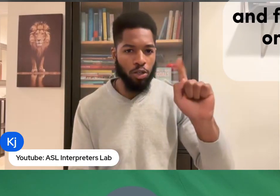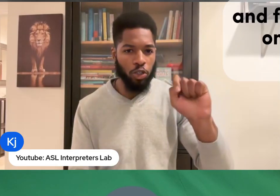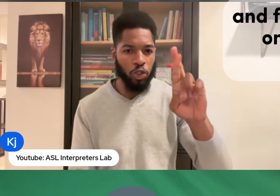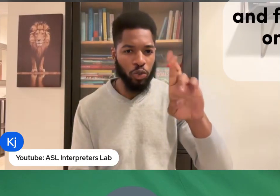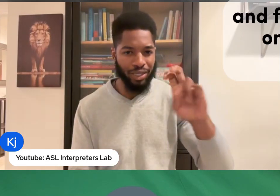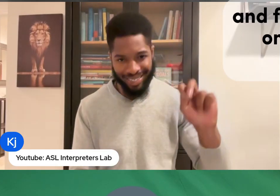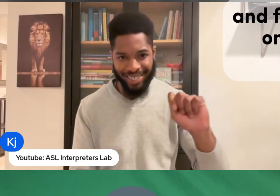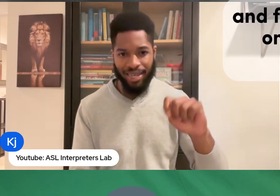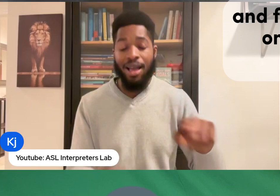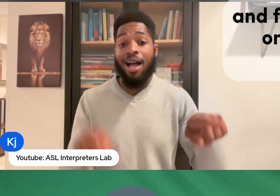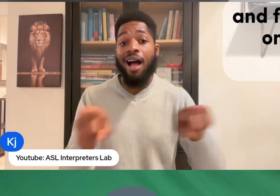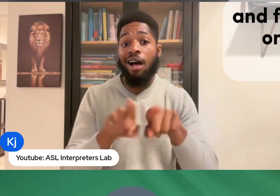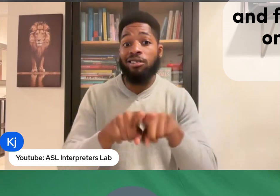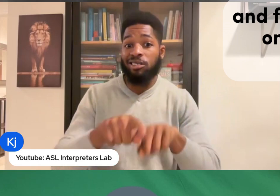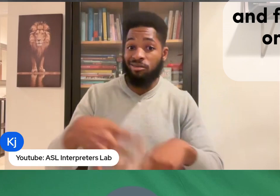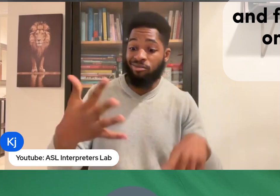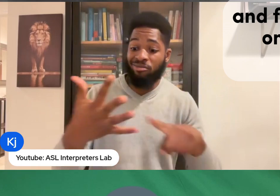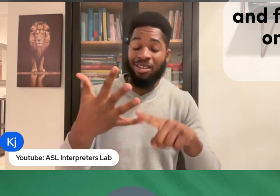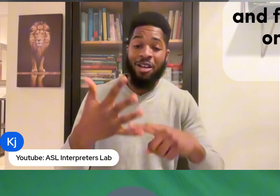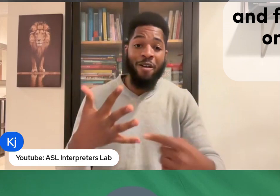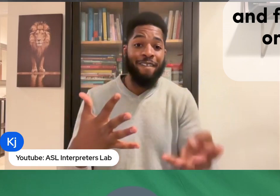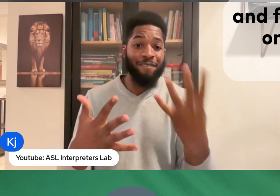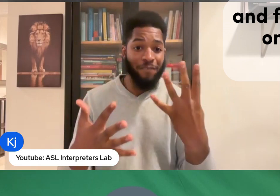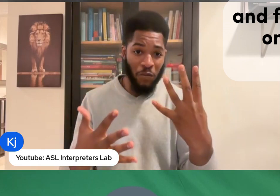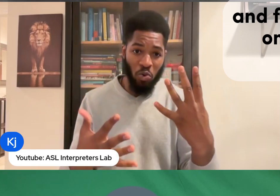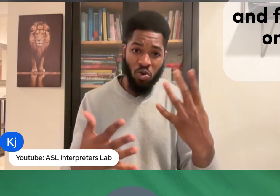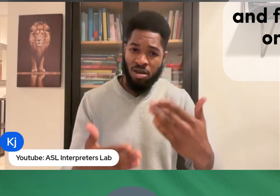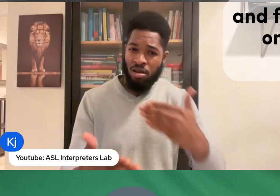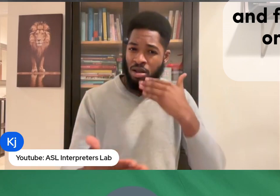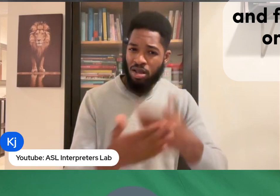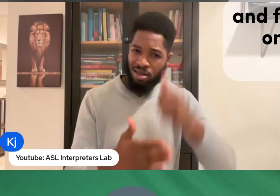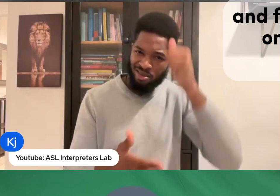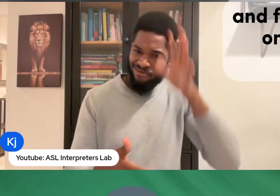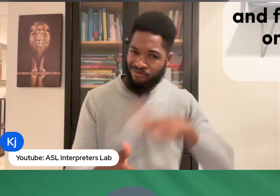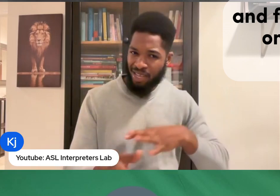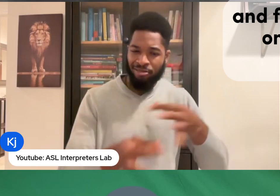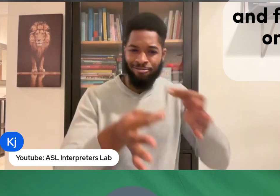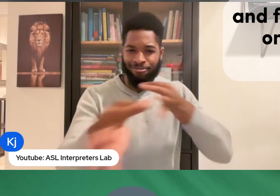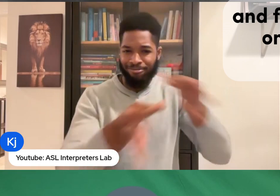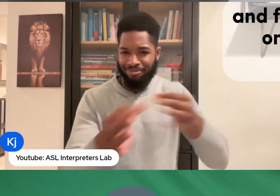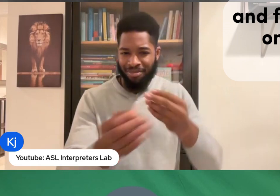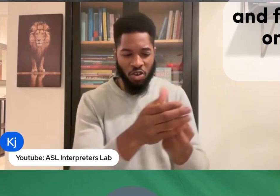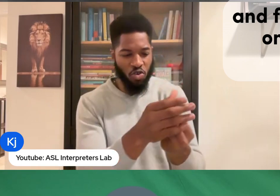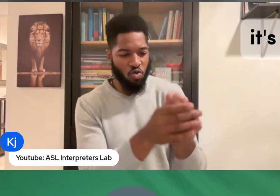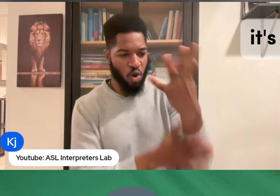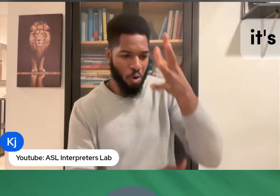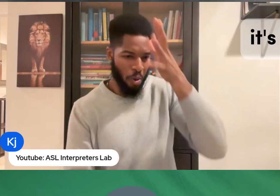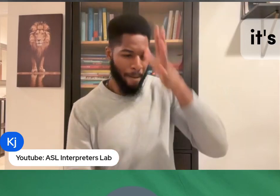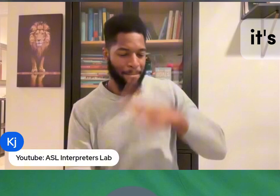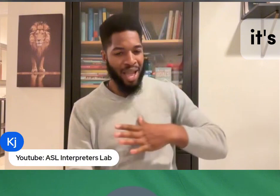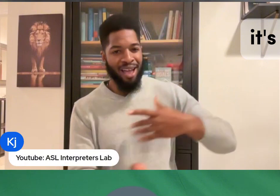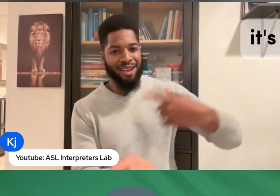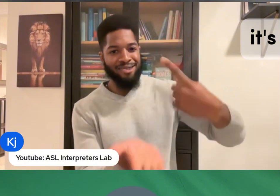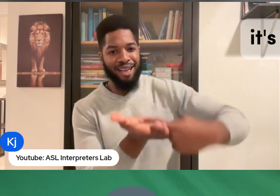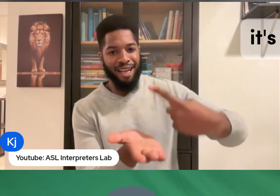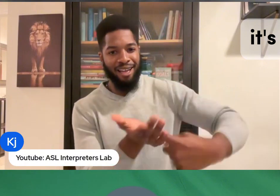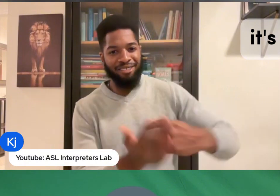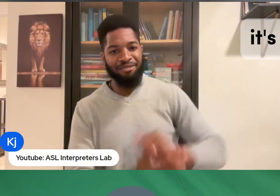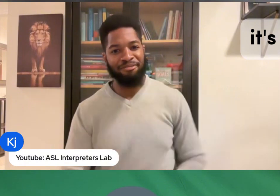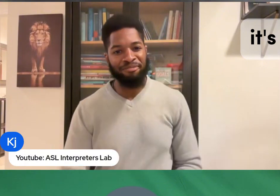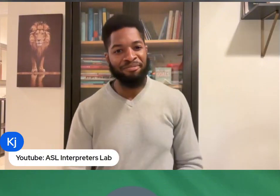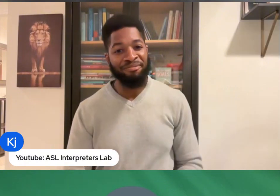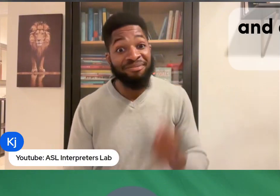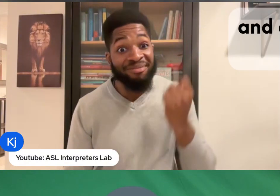4 outstanding men sharing on grown men talk. Sunday morning, it's already been a great